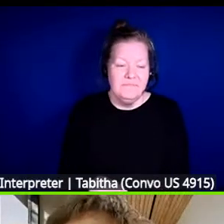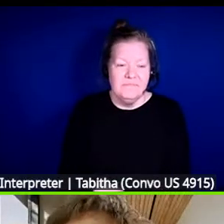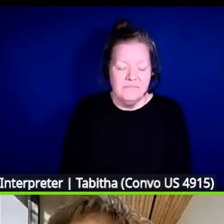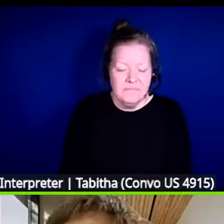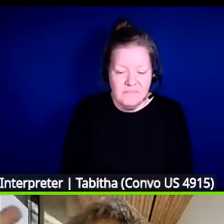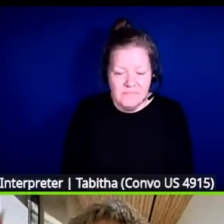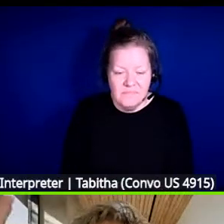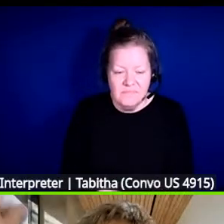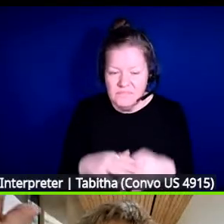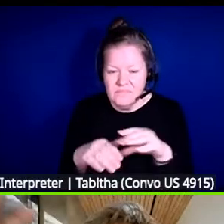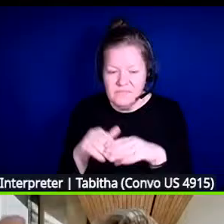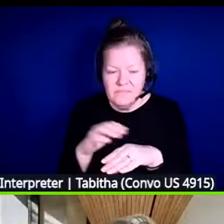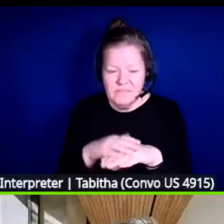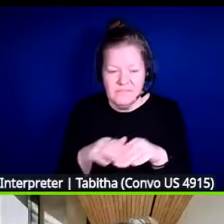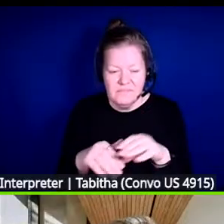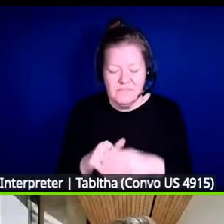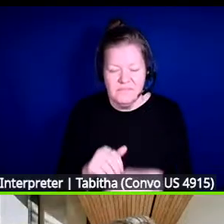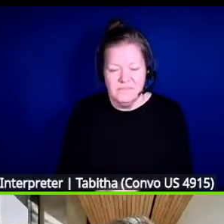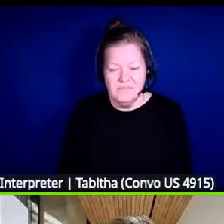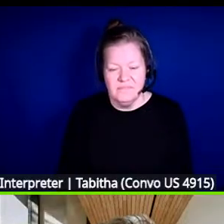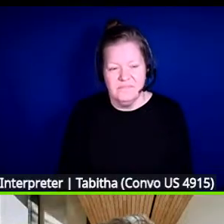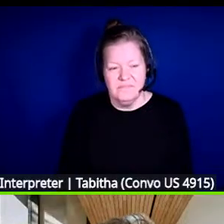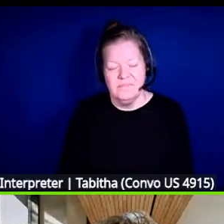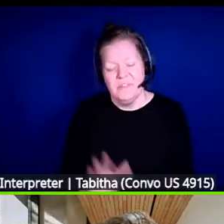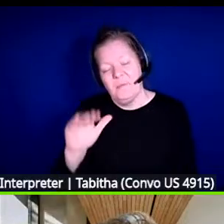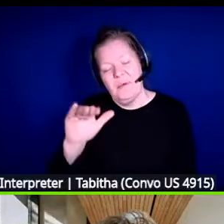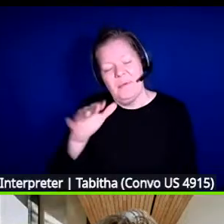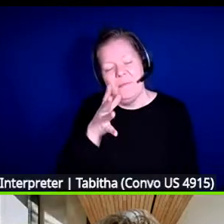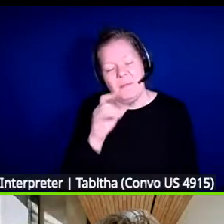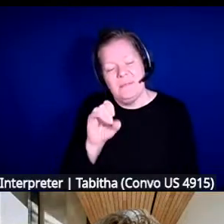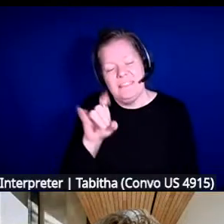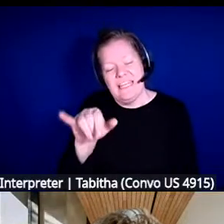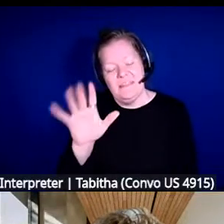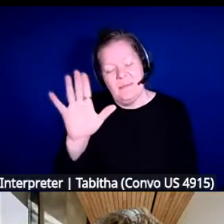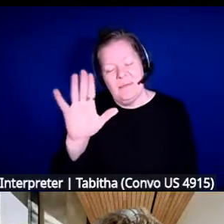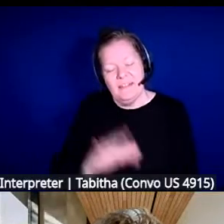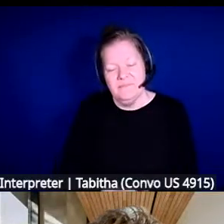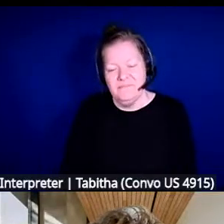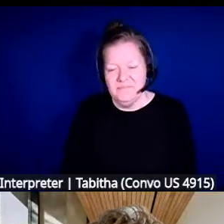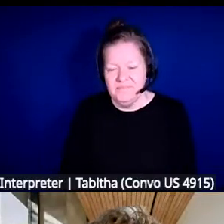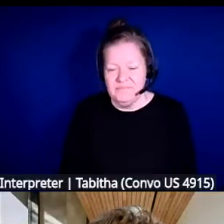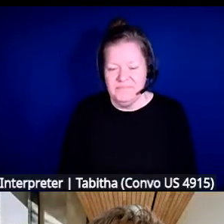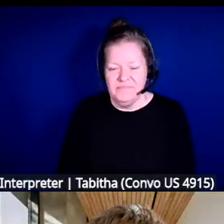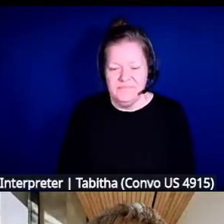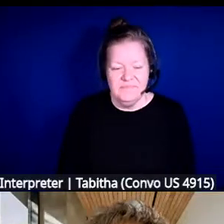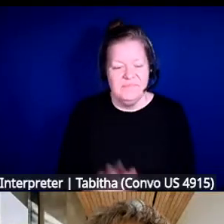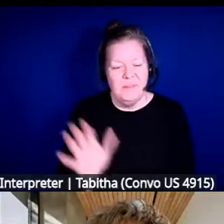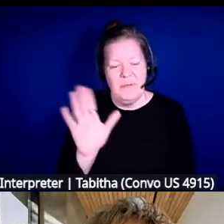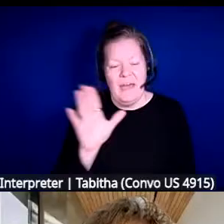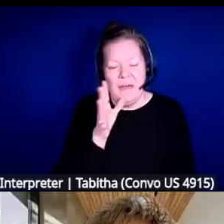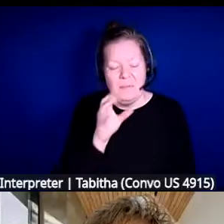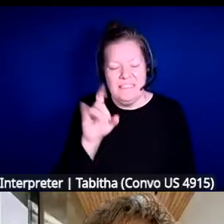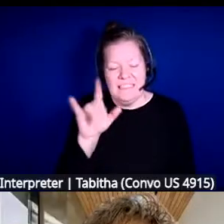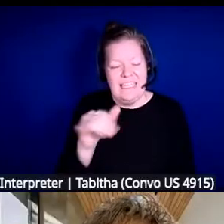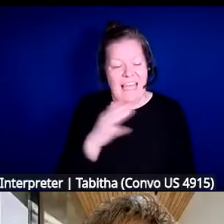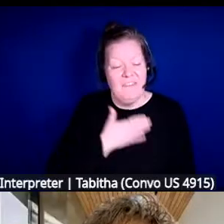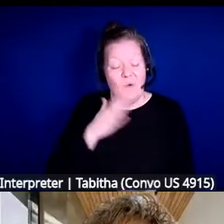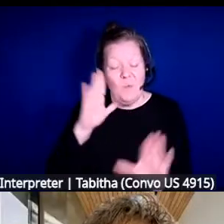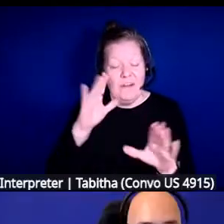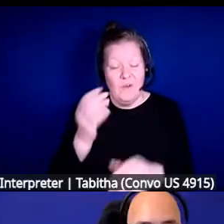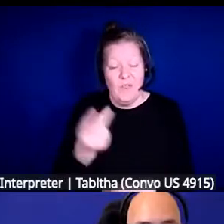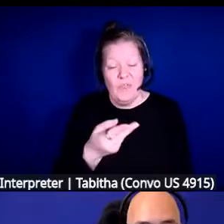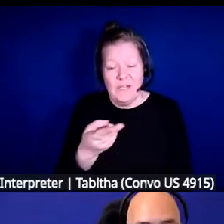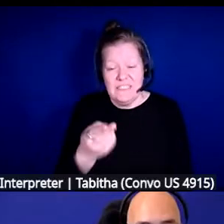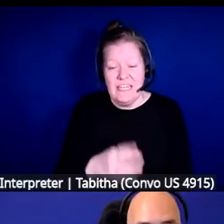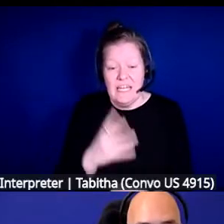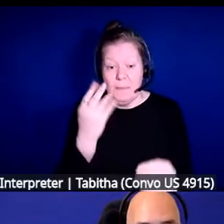gone. too. I'm All right, Me Mama gone. Sandy. too. See you All later. right. Love you guys. Stay All busy, right. Mama Have a Sandy. good hair Sandy, day. love you. Bye Happy bye. Thankful Thursday.